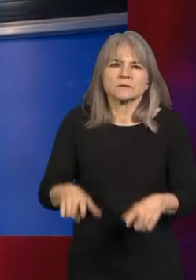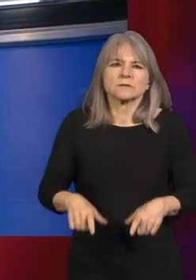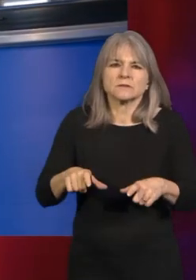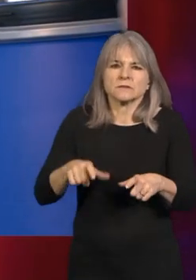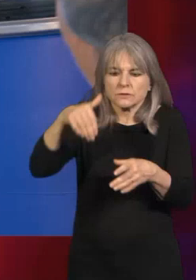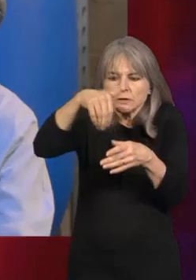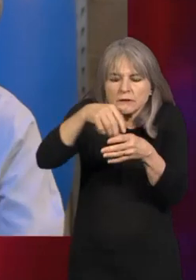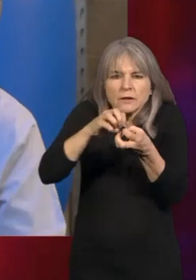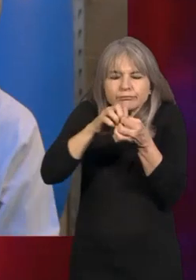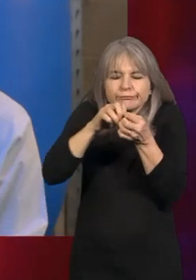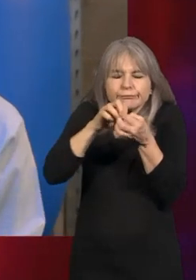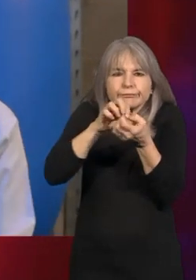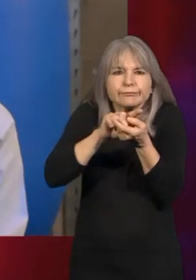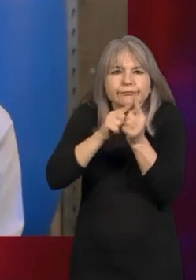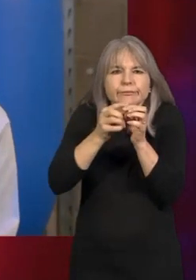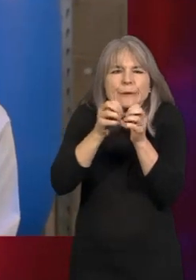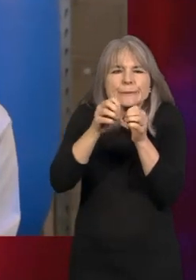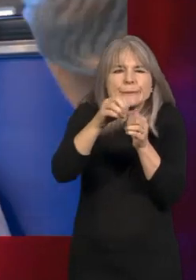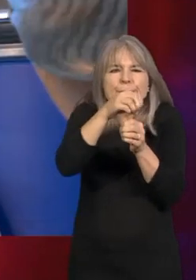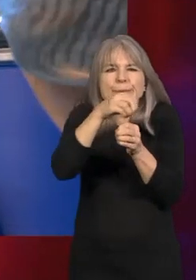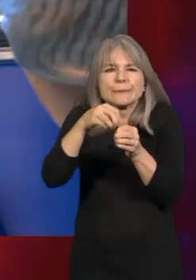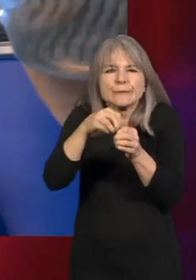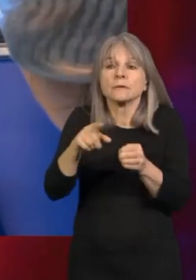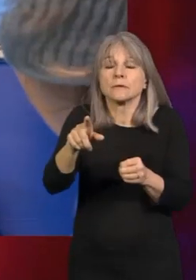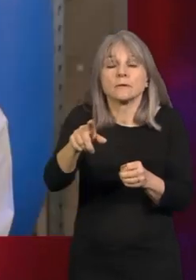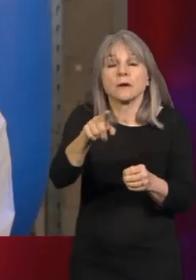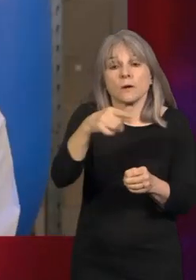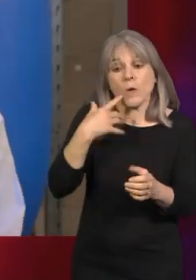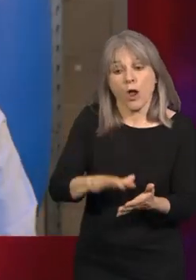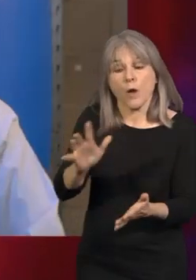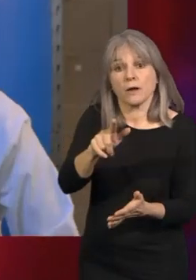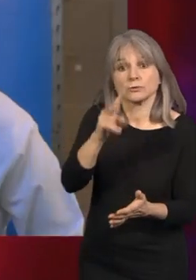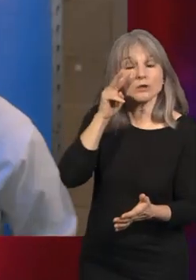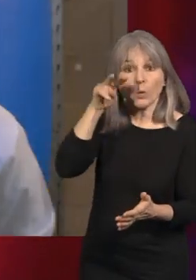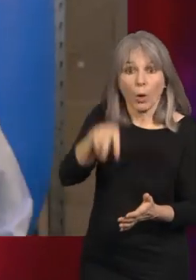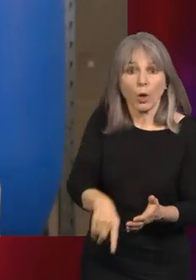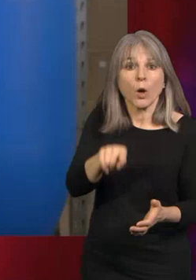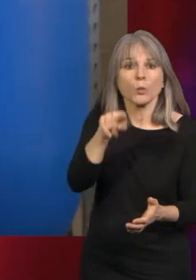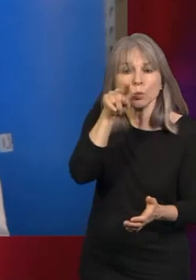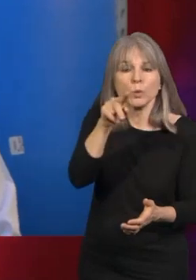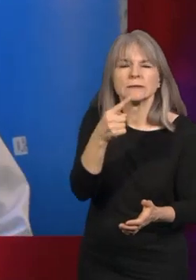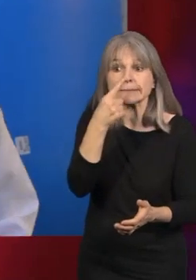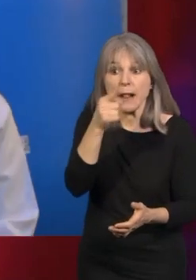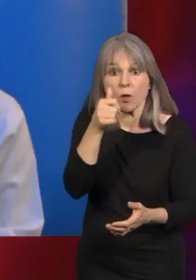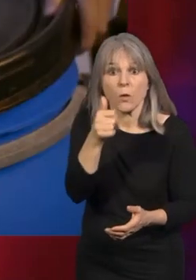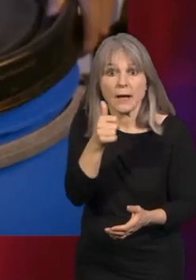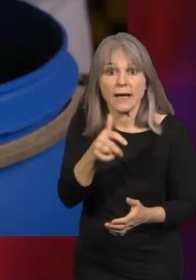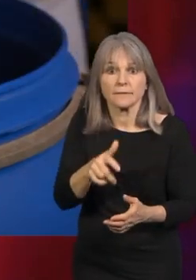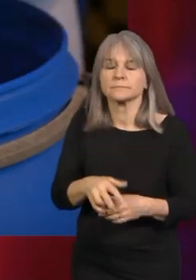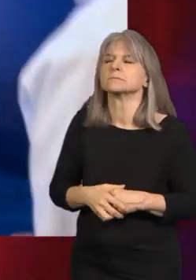to it, because I think you're going to be blown away by the... You're a seaweed geek, aren't you? I am, totally. I'm proud of